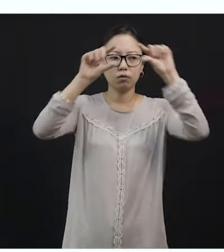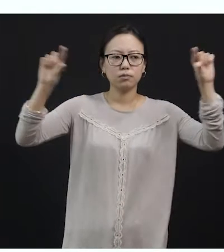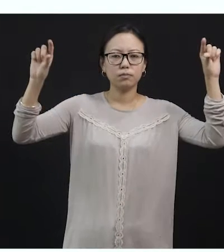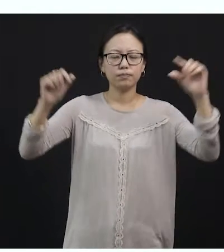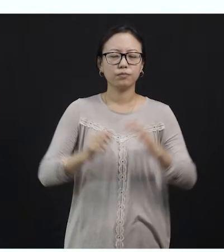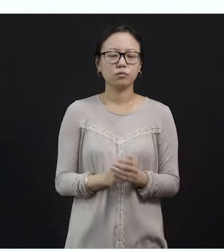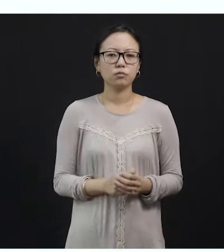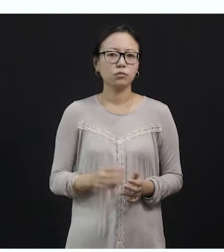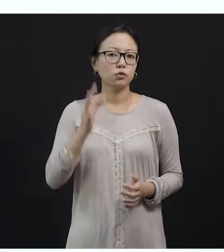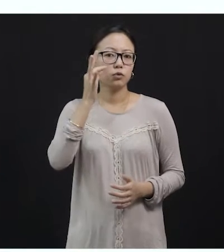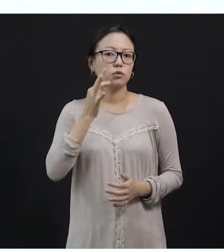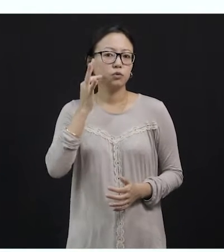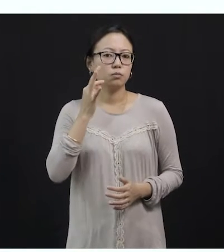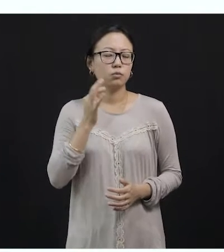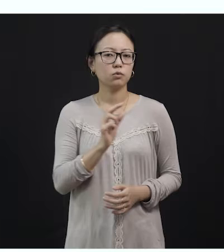have